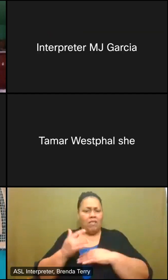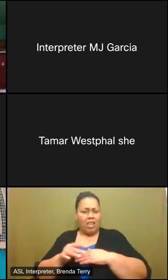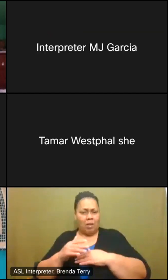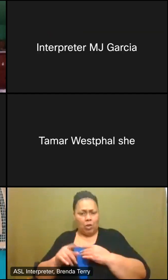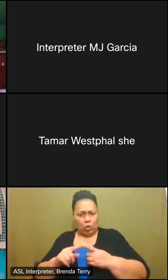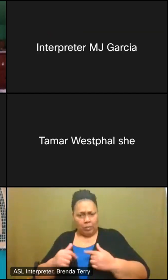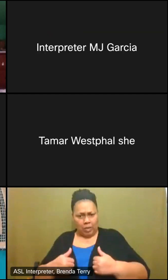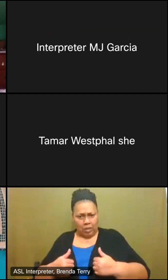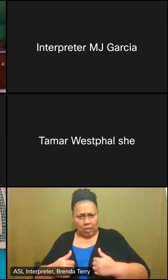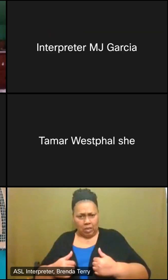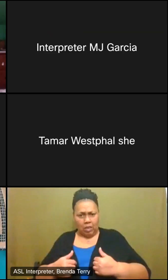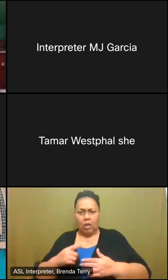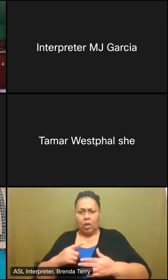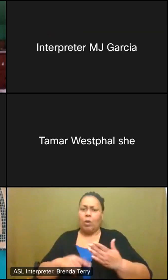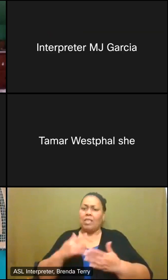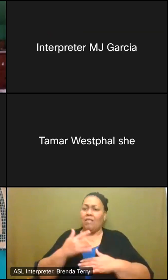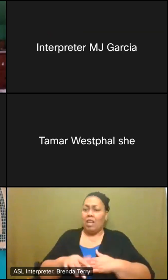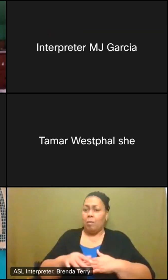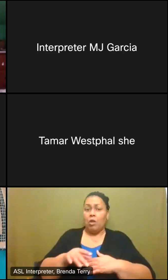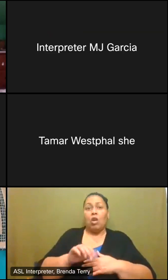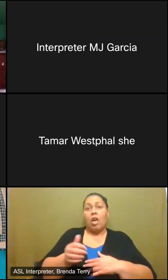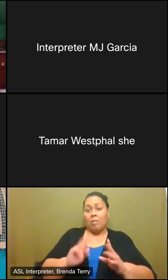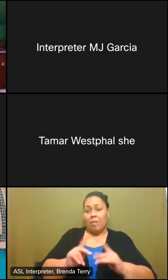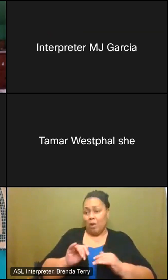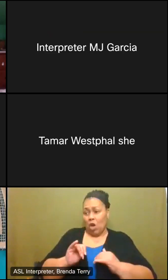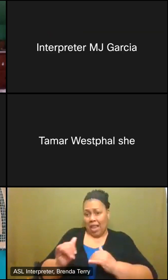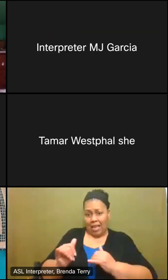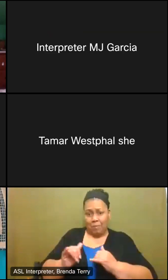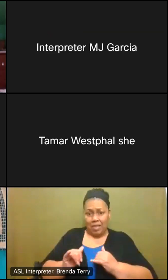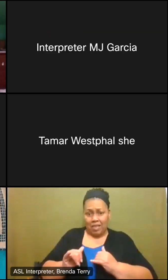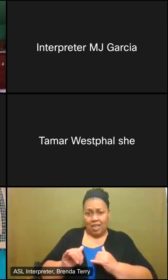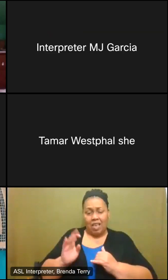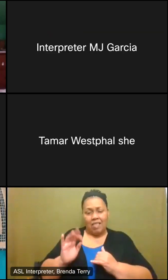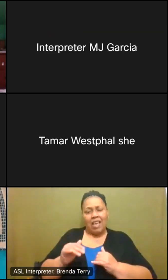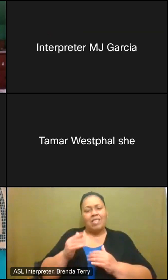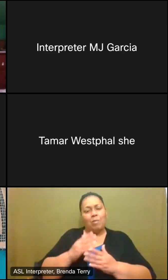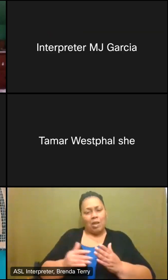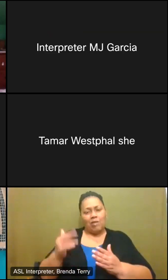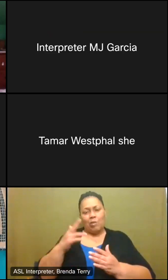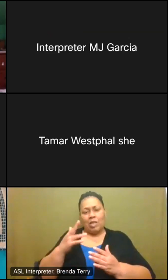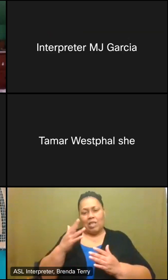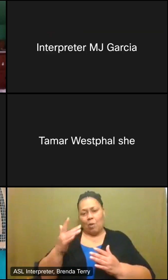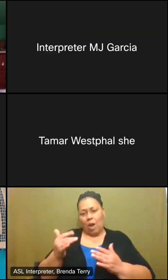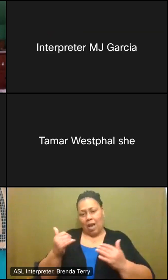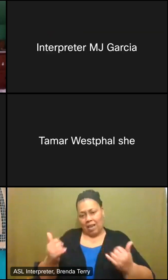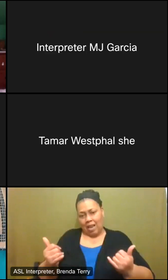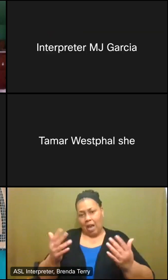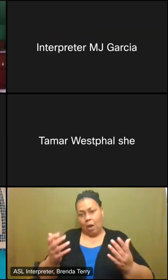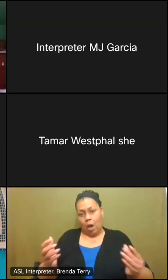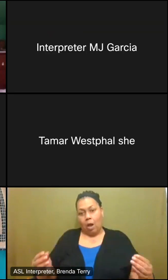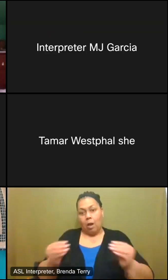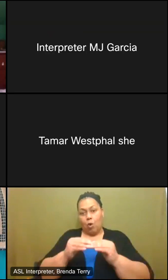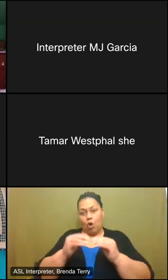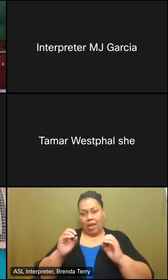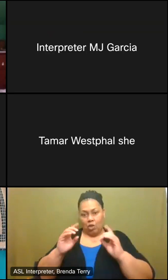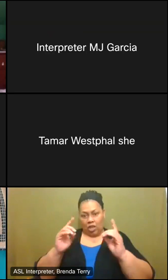available to the people like me. And I think that that's part of why now I want to be more educated about that area, so I can